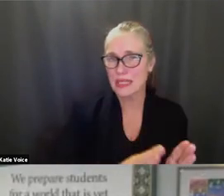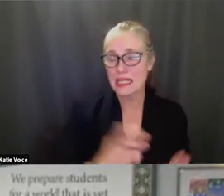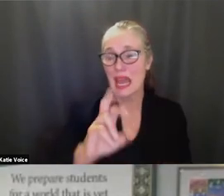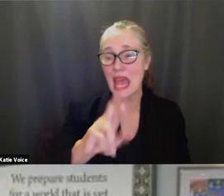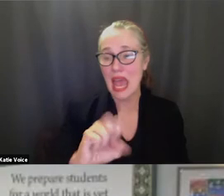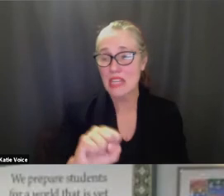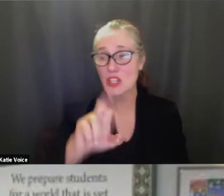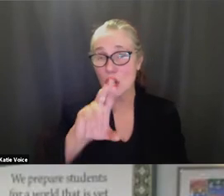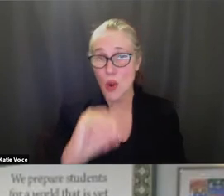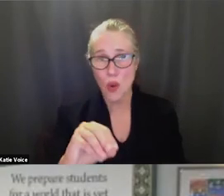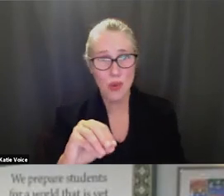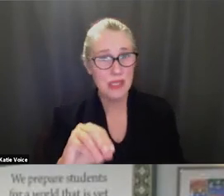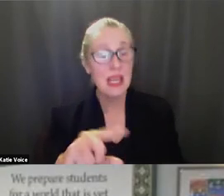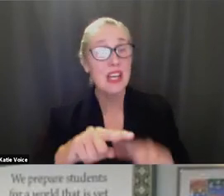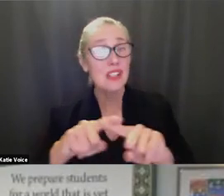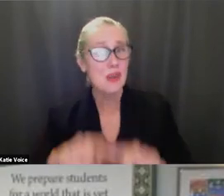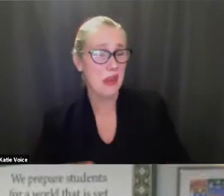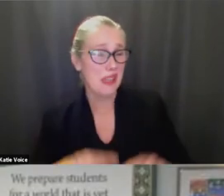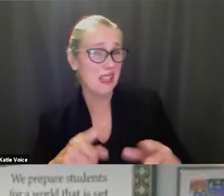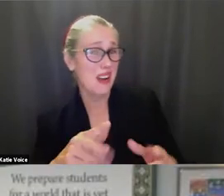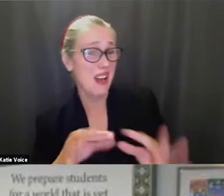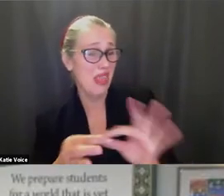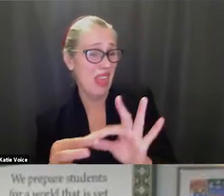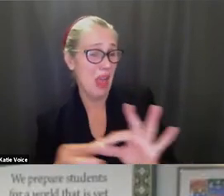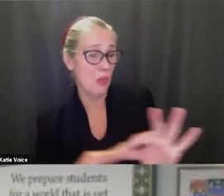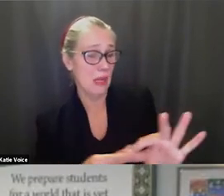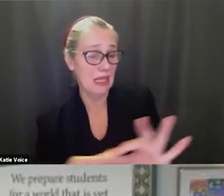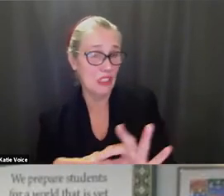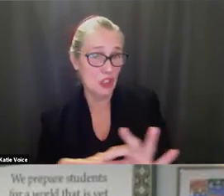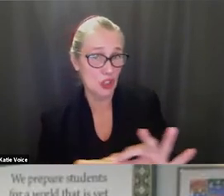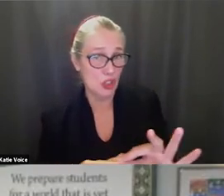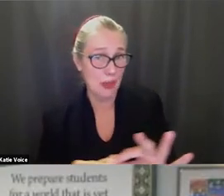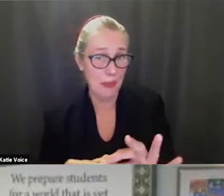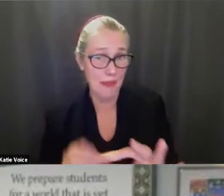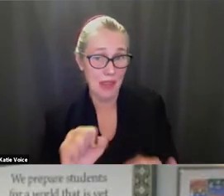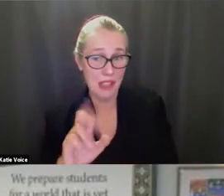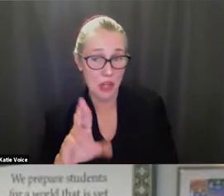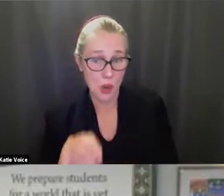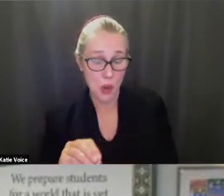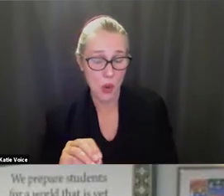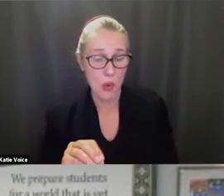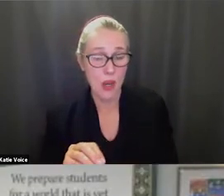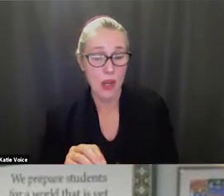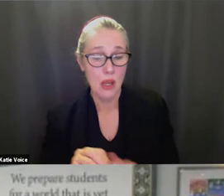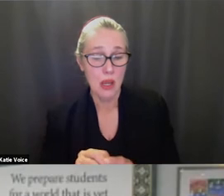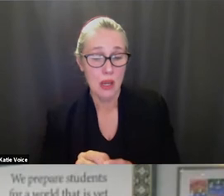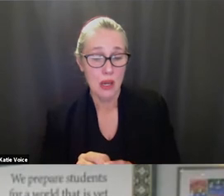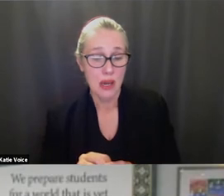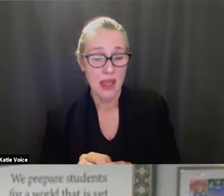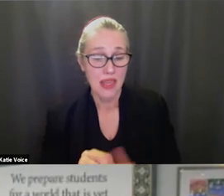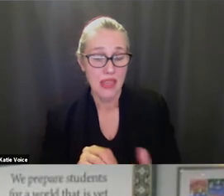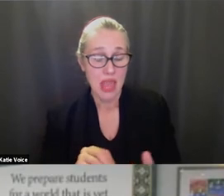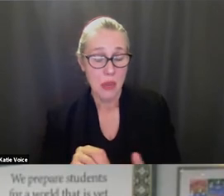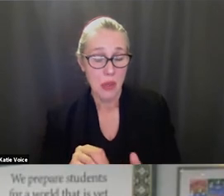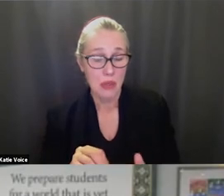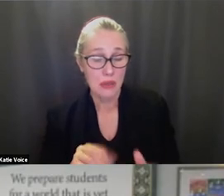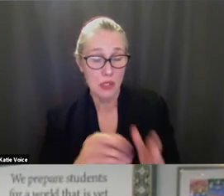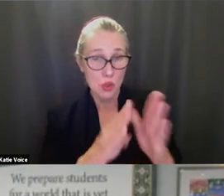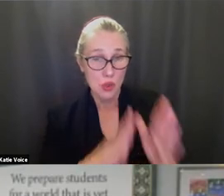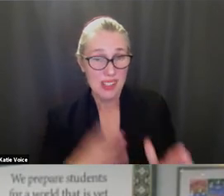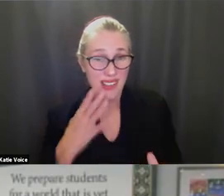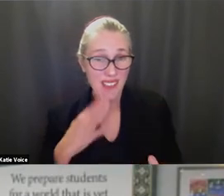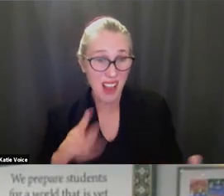often but not always depending on the relationship of the sros it has with the student will approach certain students of color with